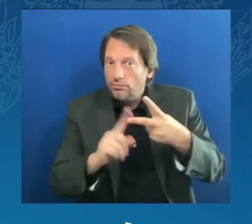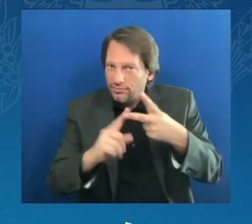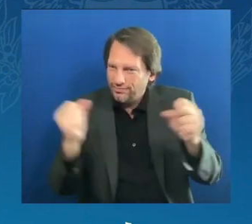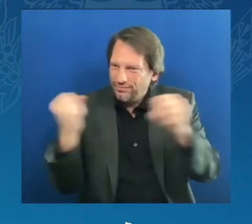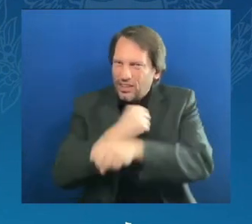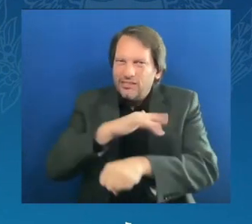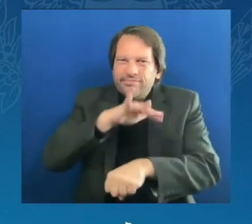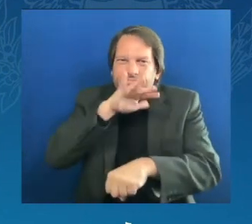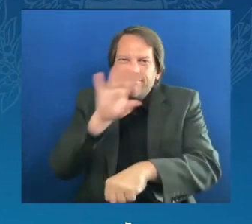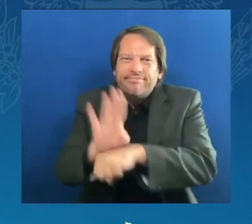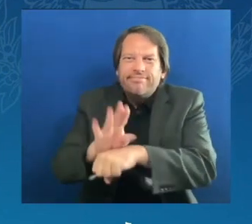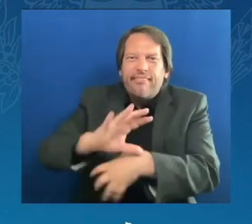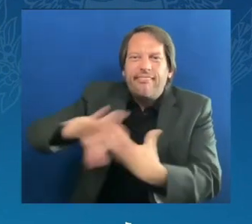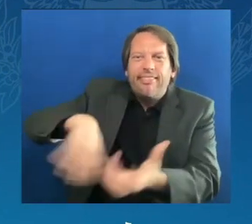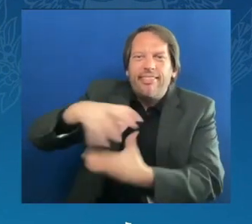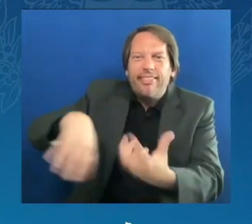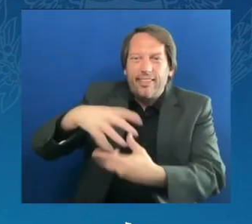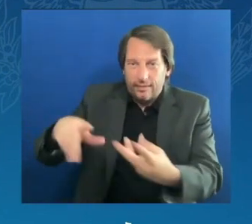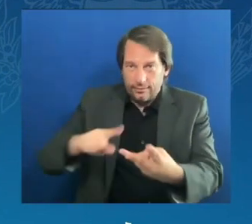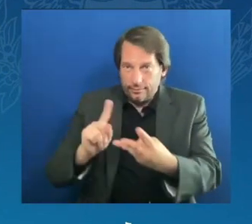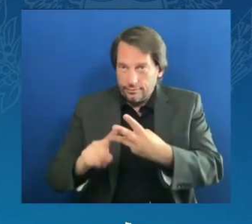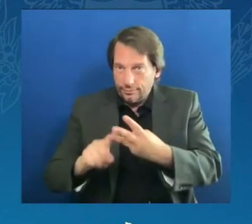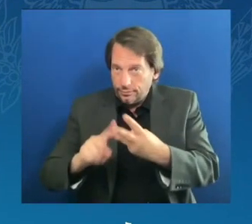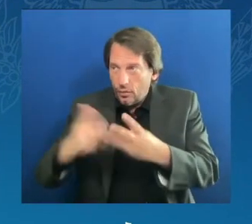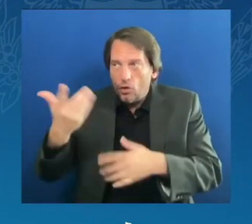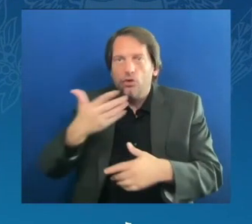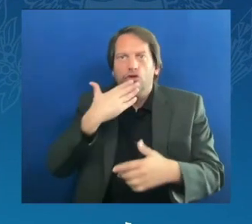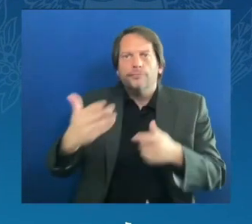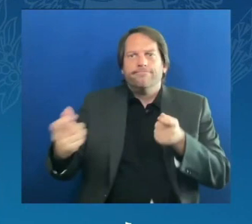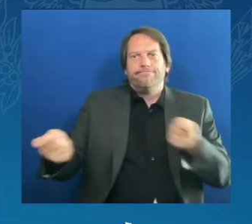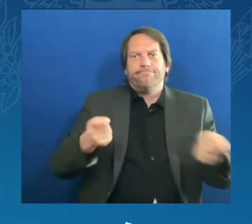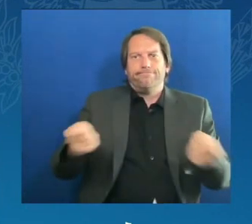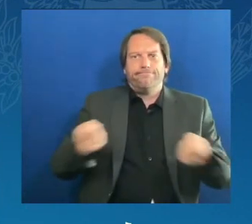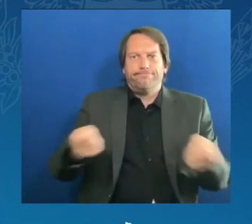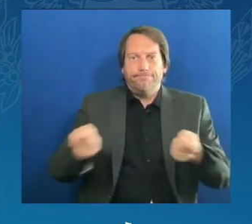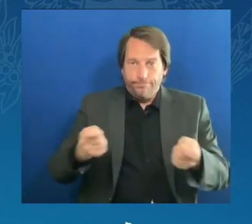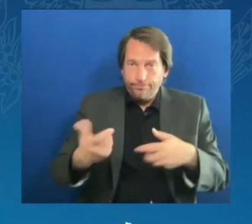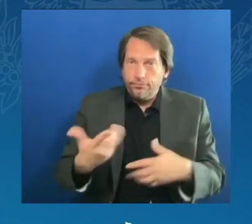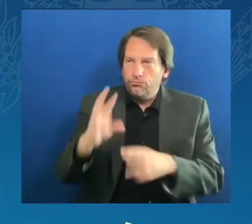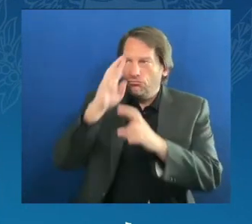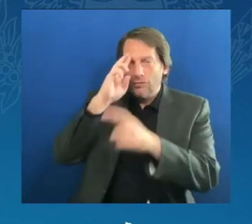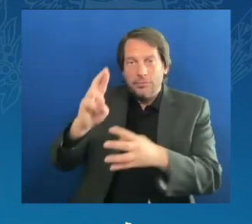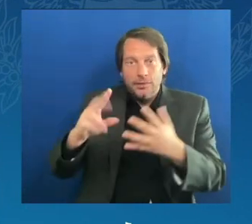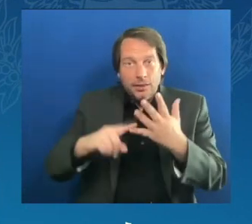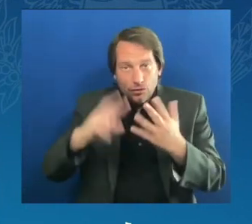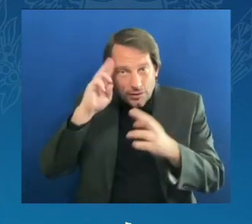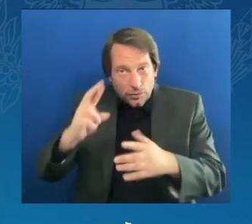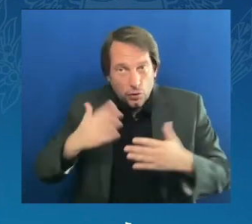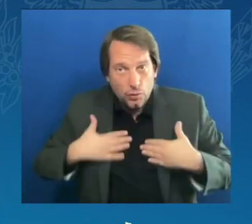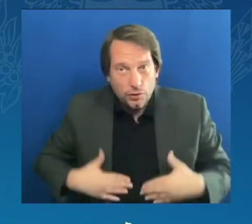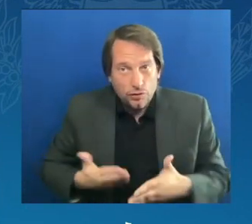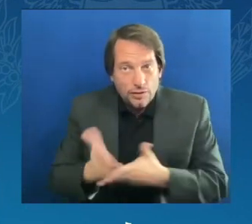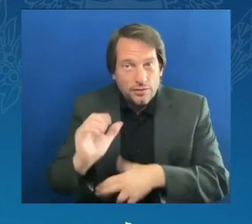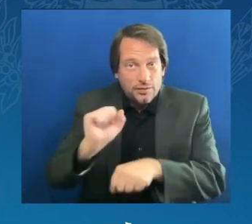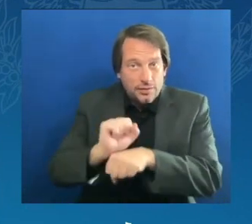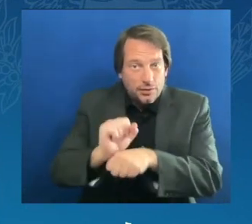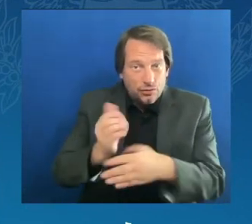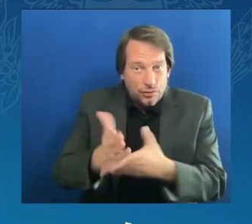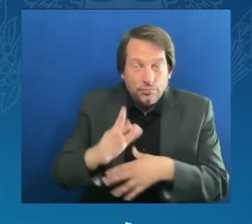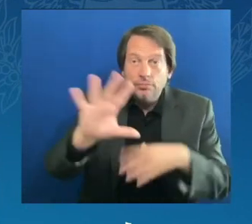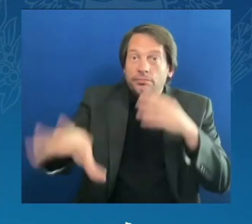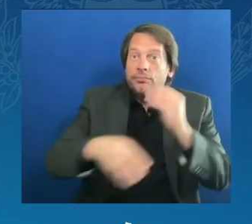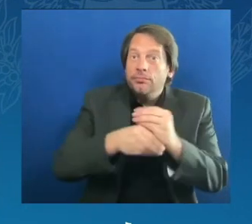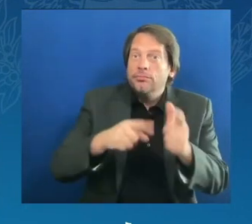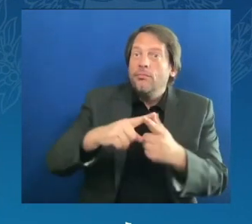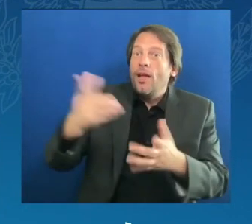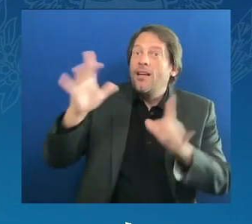to address gender-based violence. This work is improving lives and livelihoods in the region and addressing the